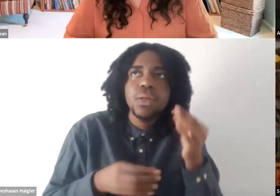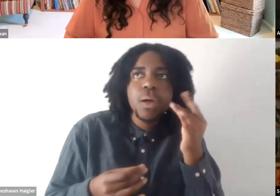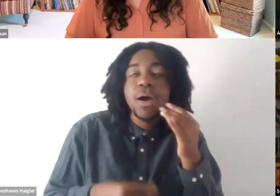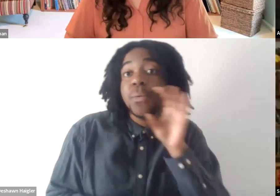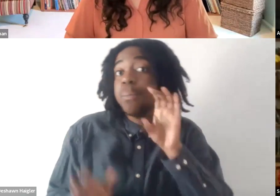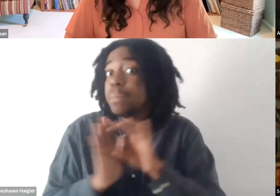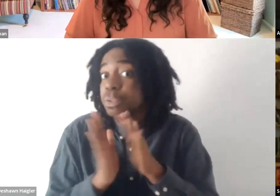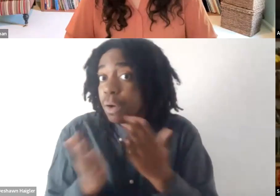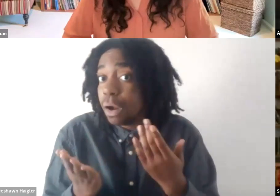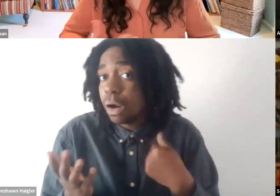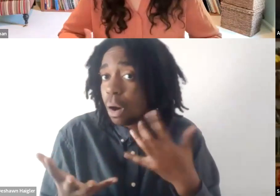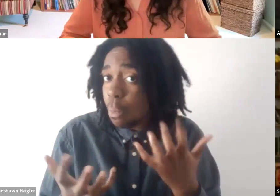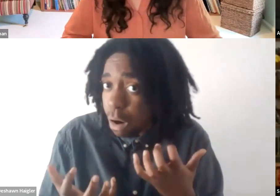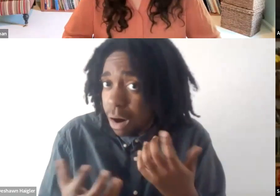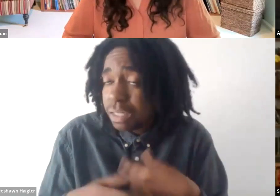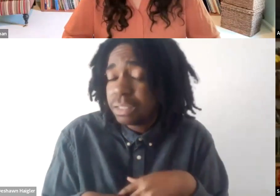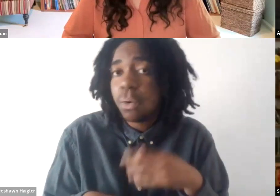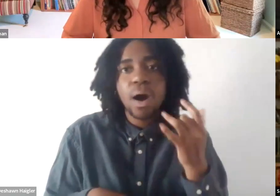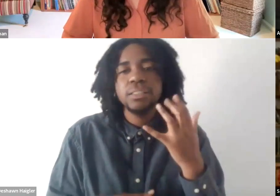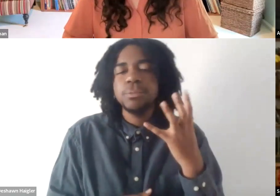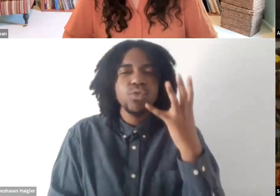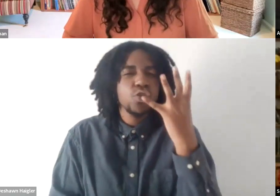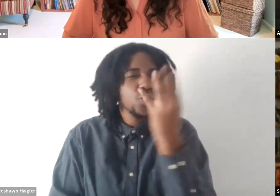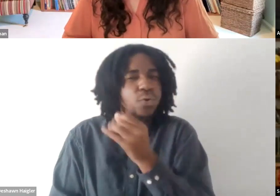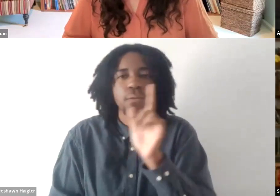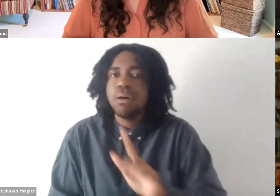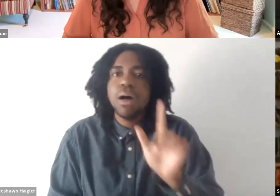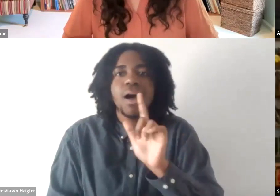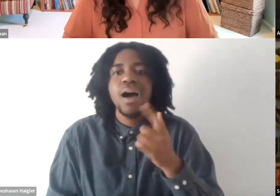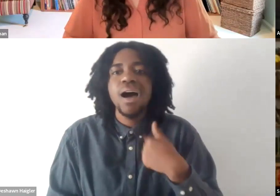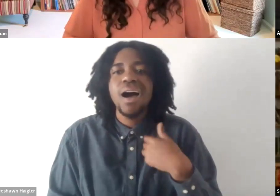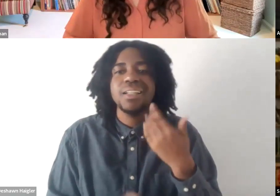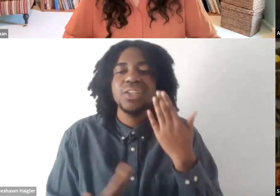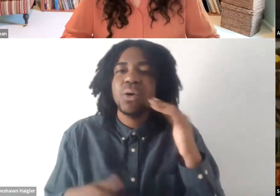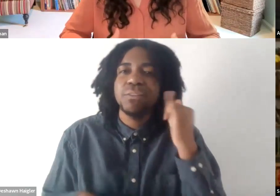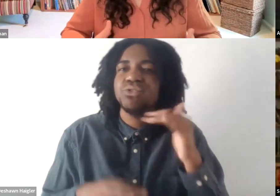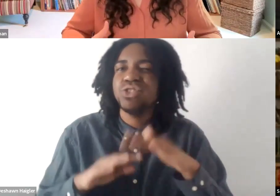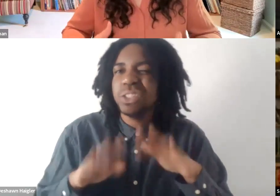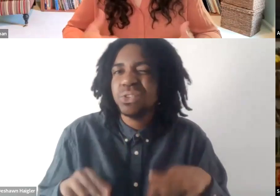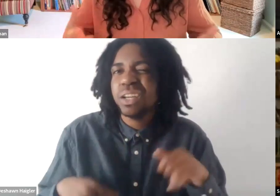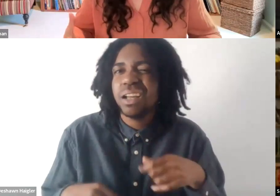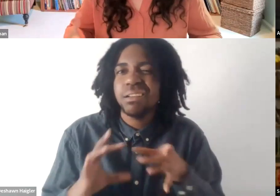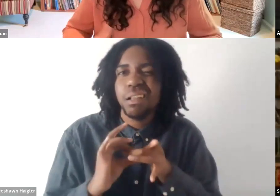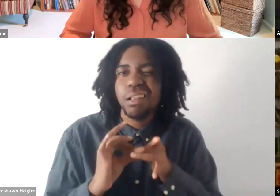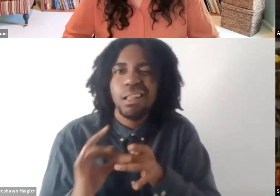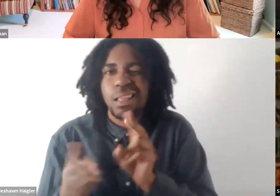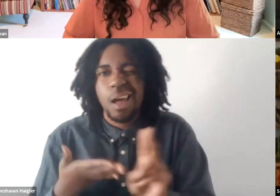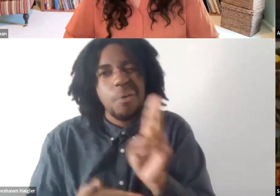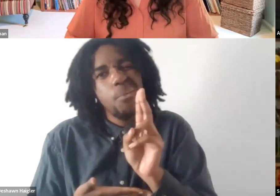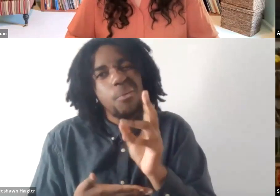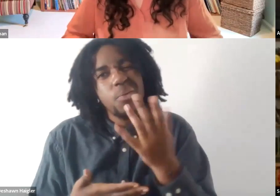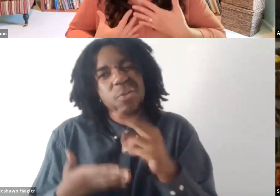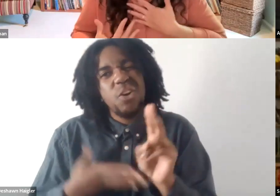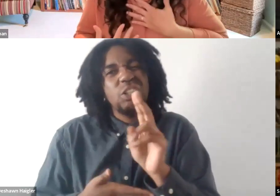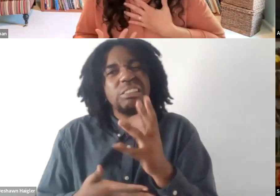wanted, since it's such a beautiful space, I didn't know if children would necessarily relate to the idea of a university in